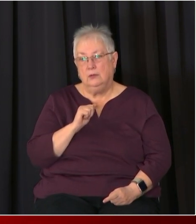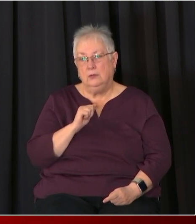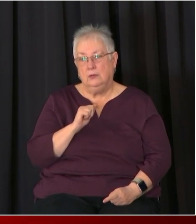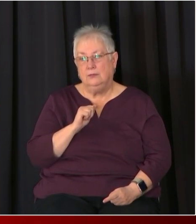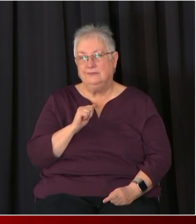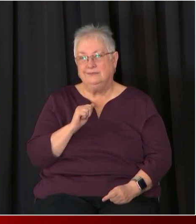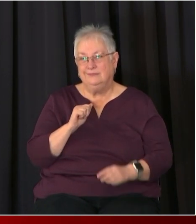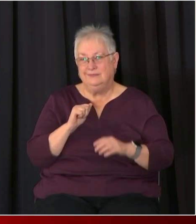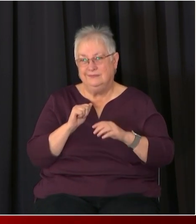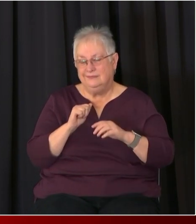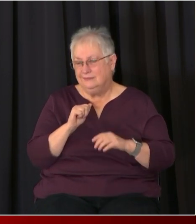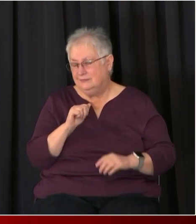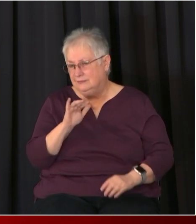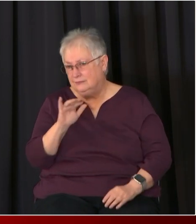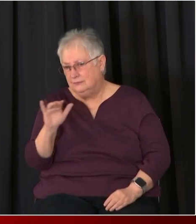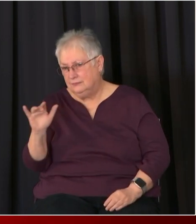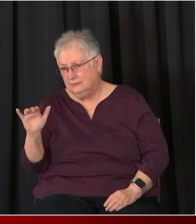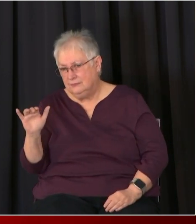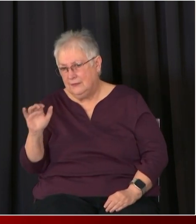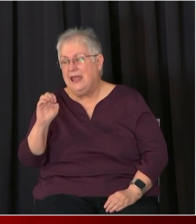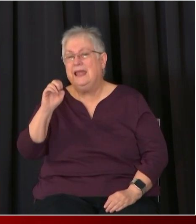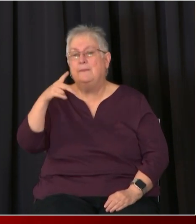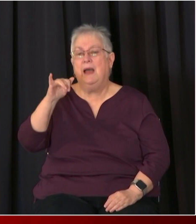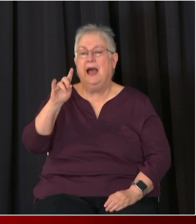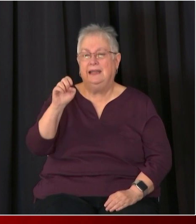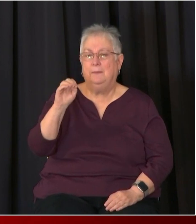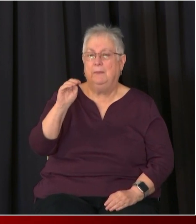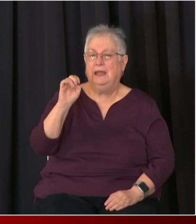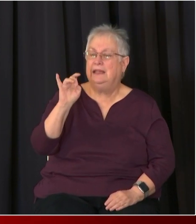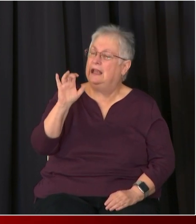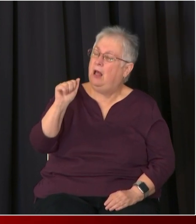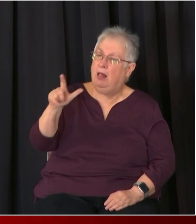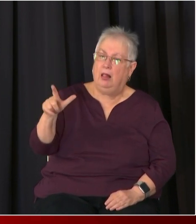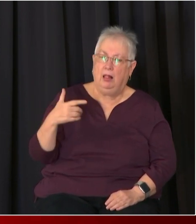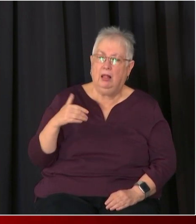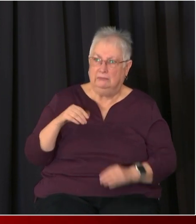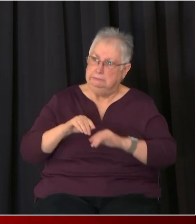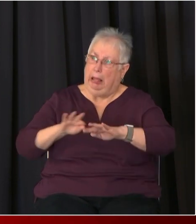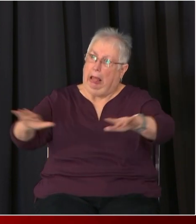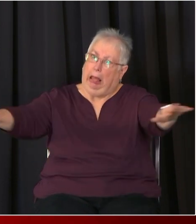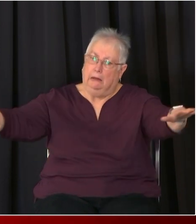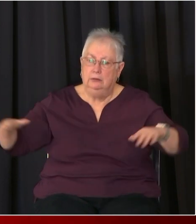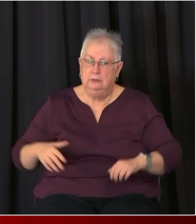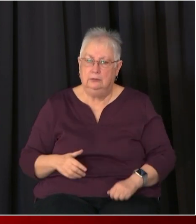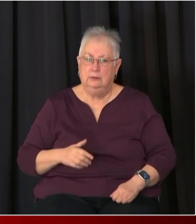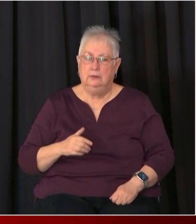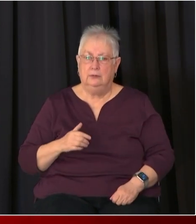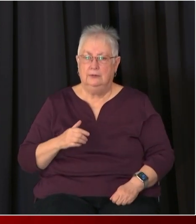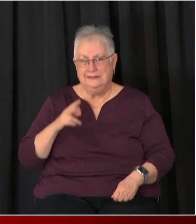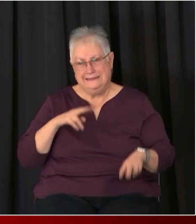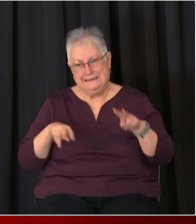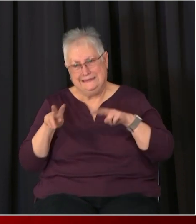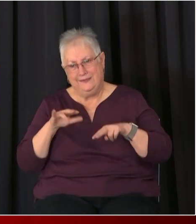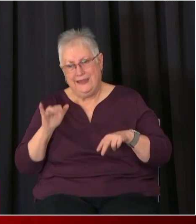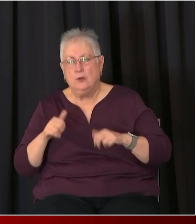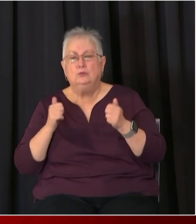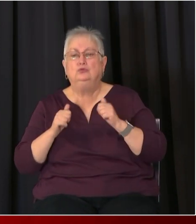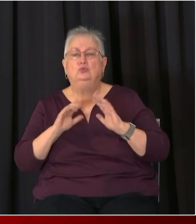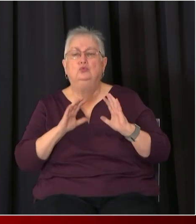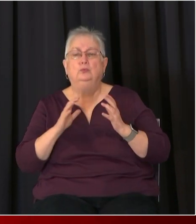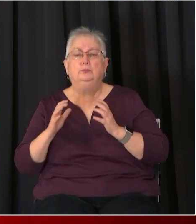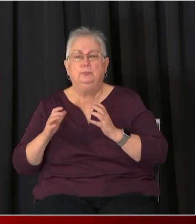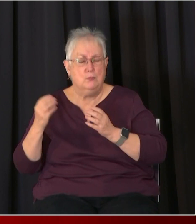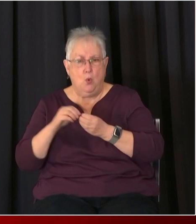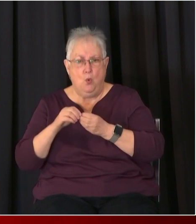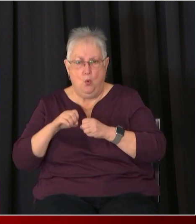diagnosed, what age groups, what demographics are mostly impacted. in terms of their risk of transmitting, if